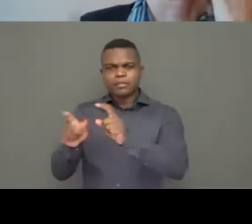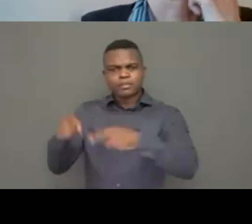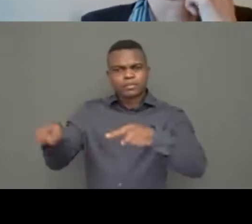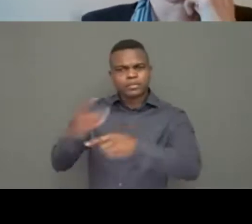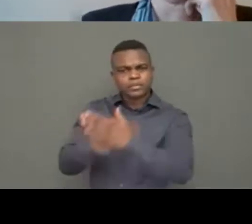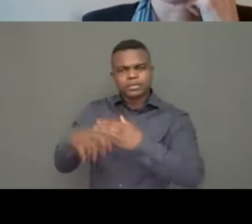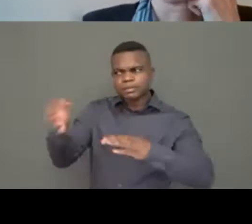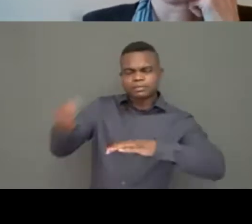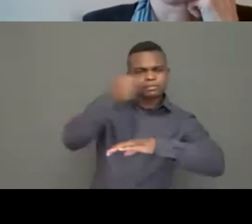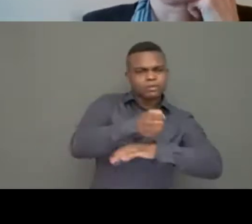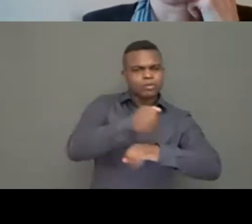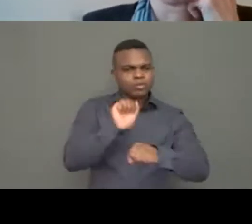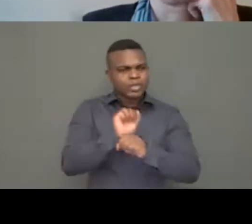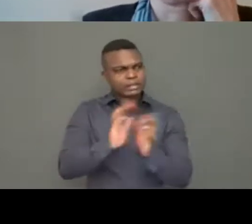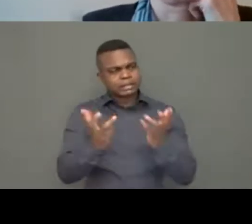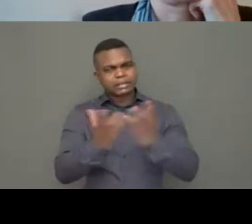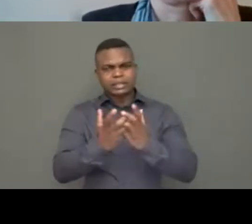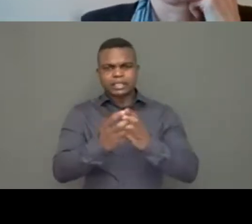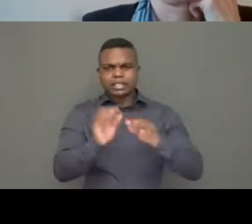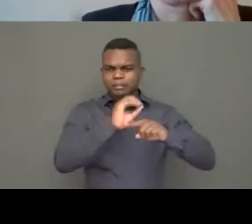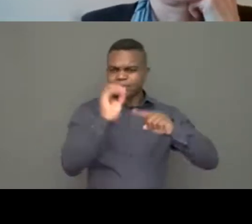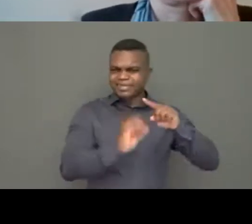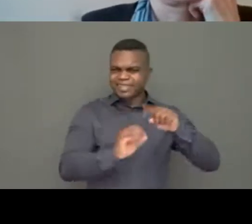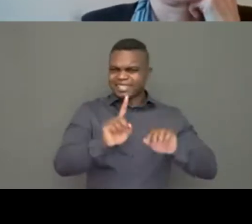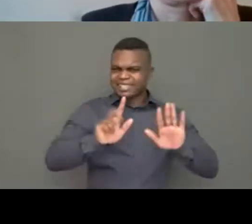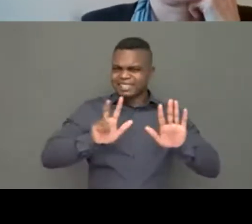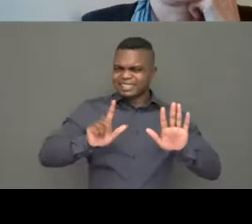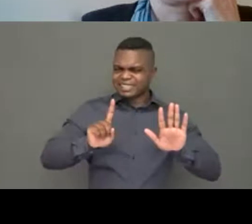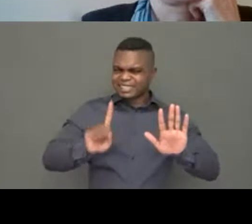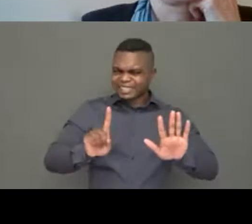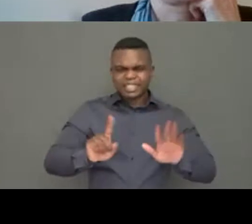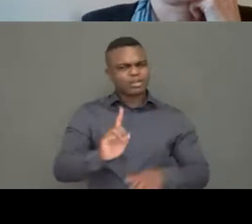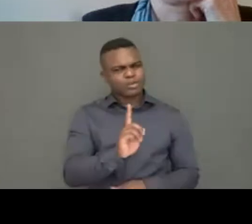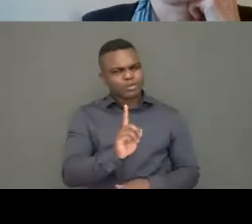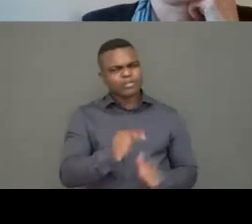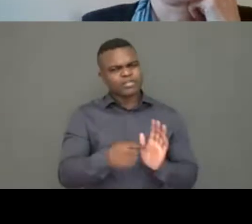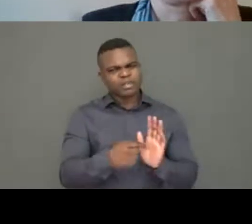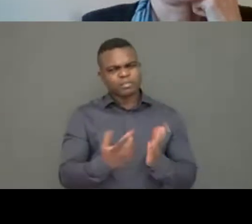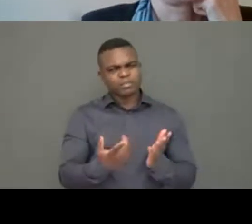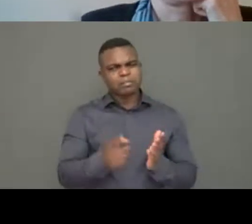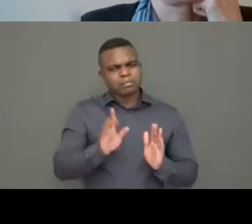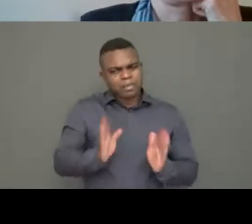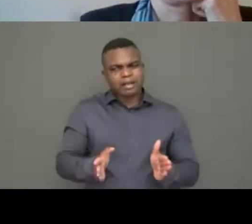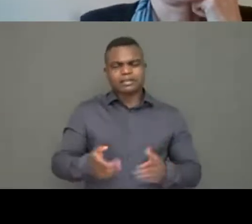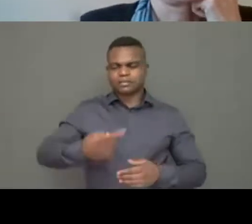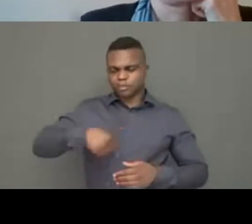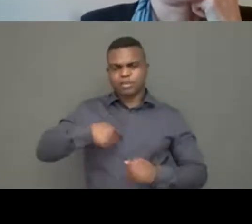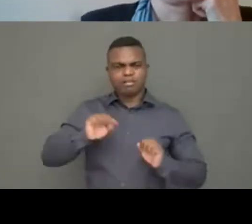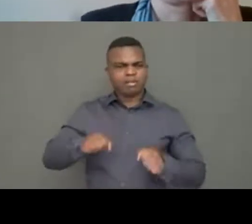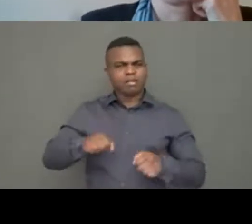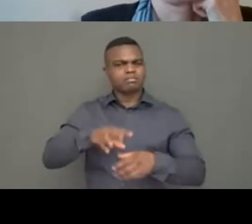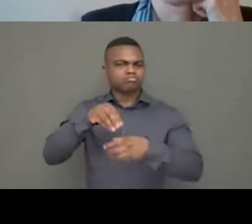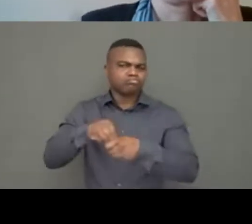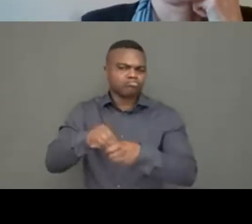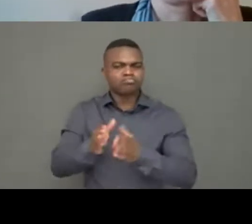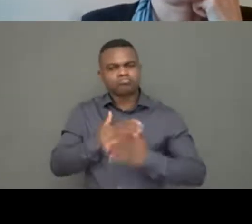and that is the reason why we also do development cooperation here, and funded by our foreign